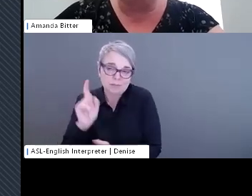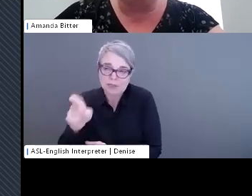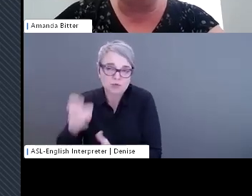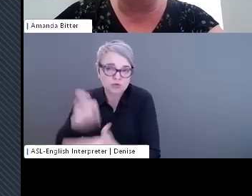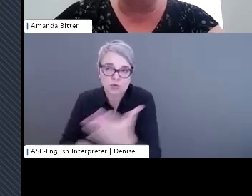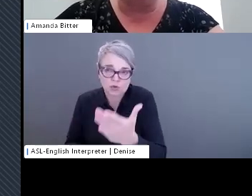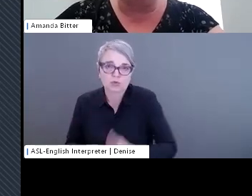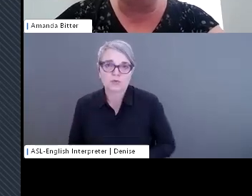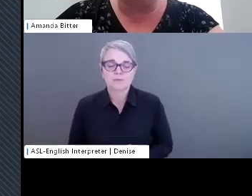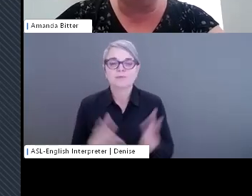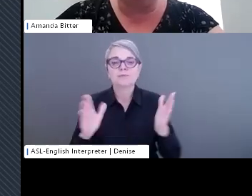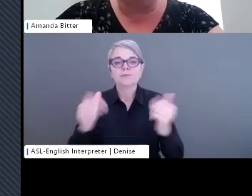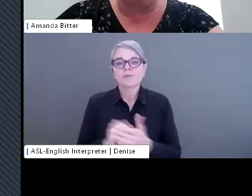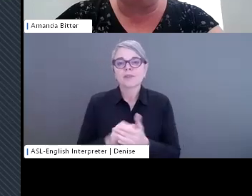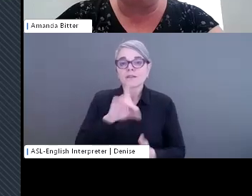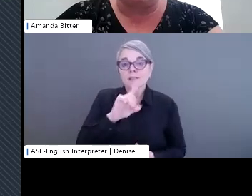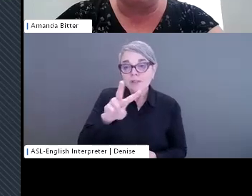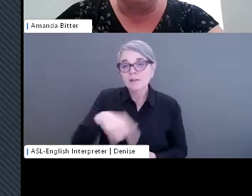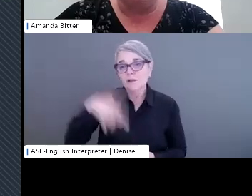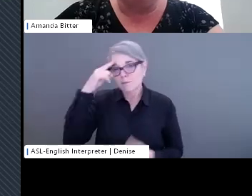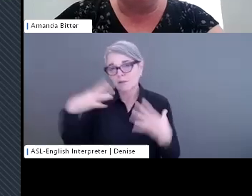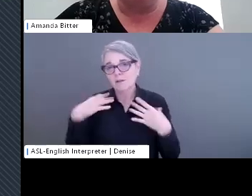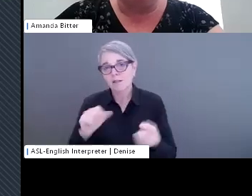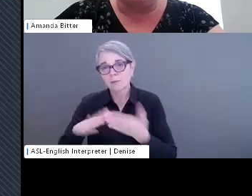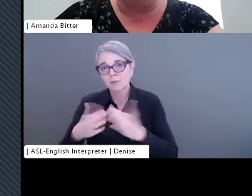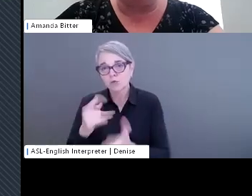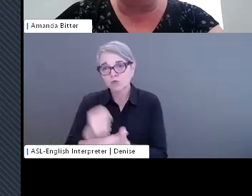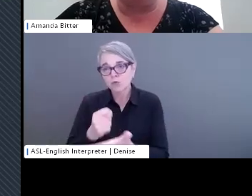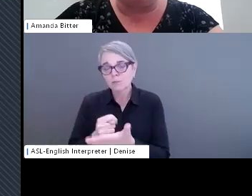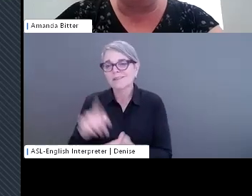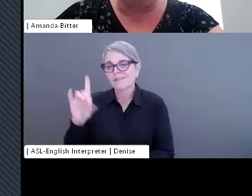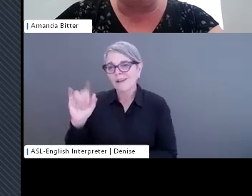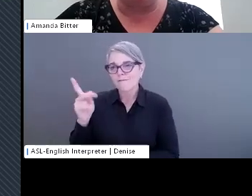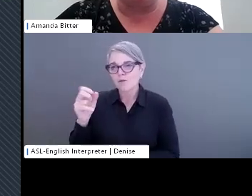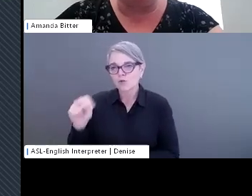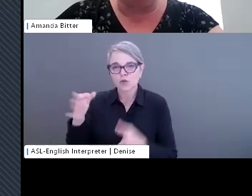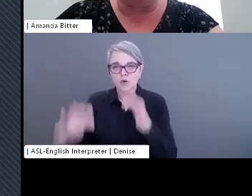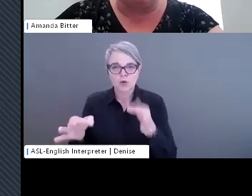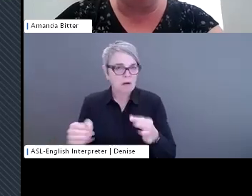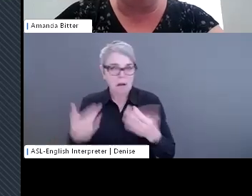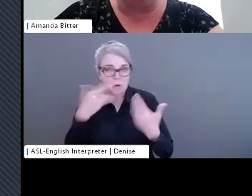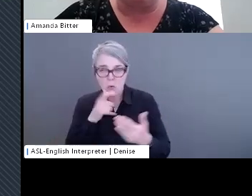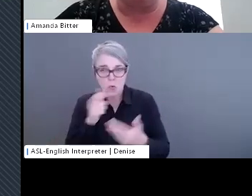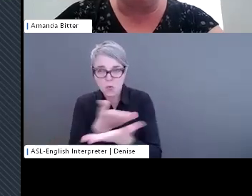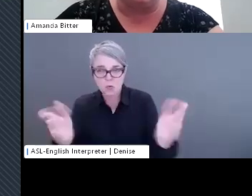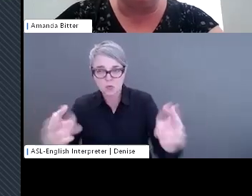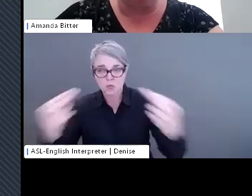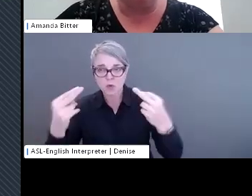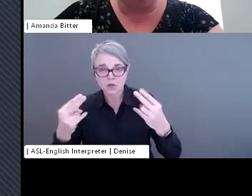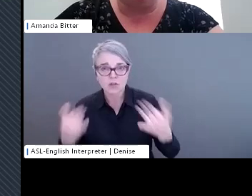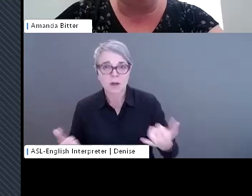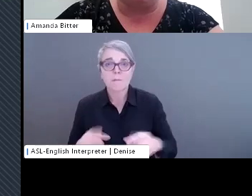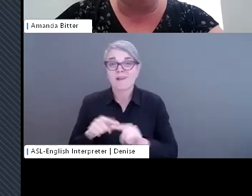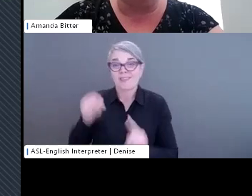So DV and the Mental Health Community Treatment Diversion Court. So I'm not sure who's all watching this, but this is really helpful for